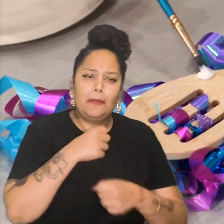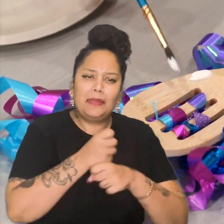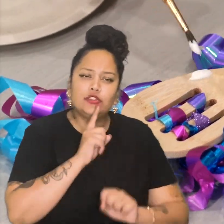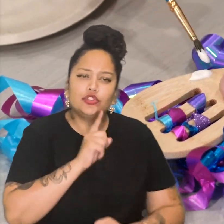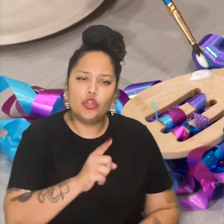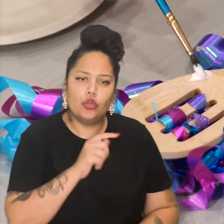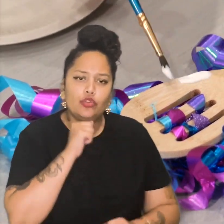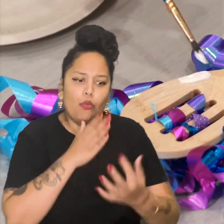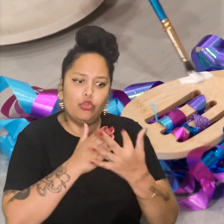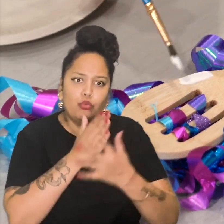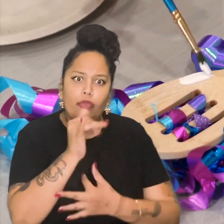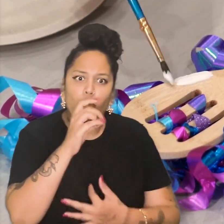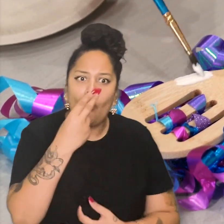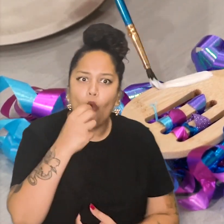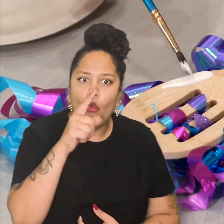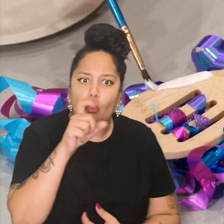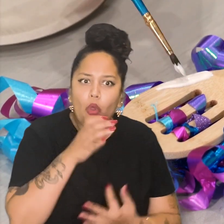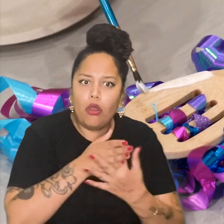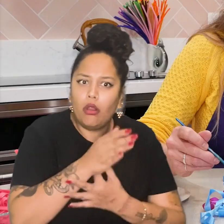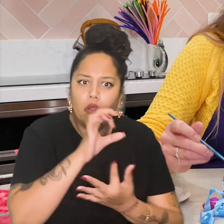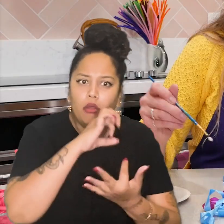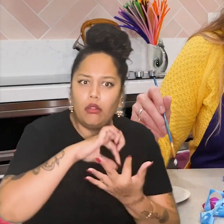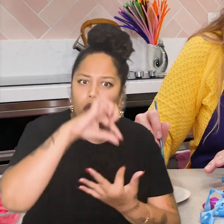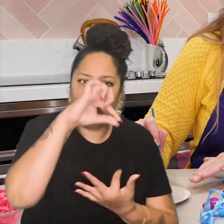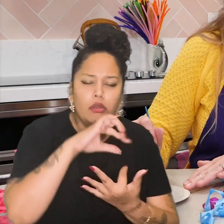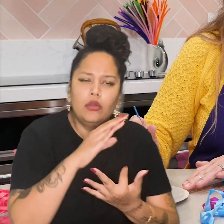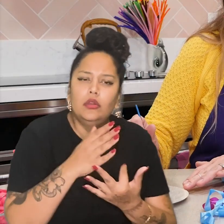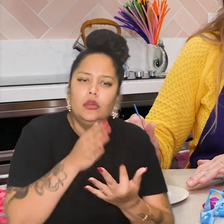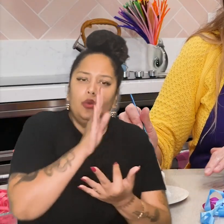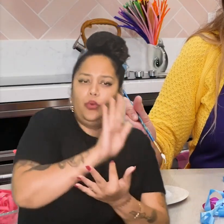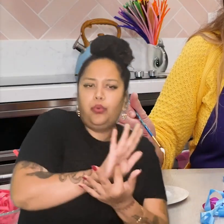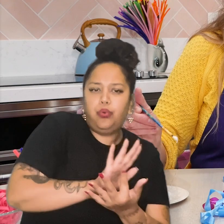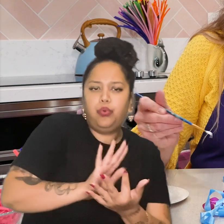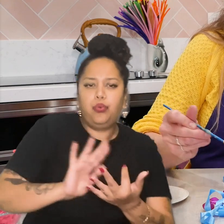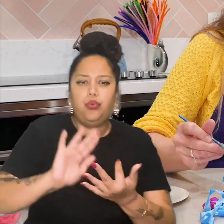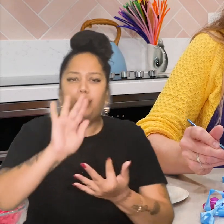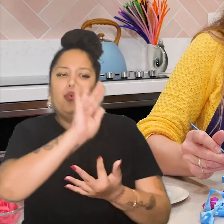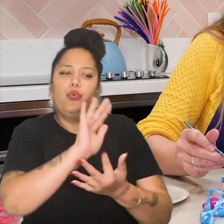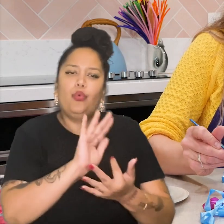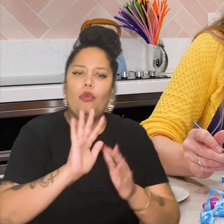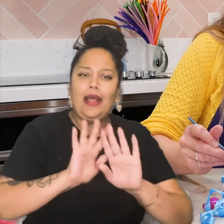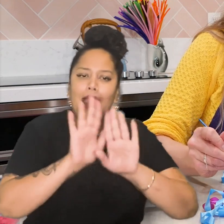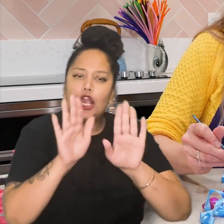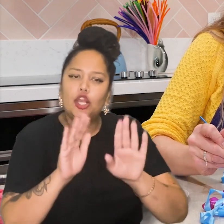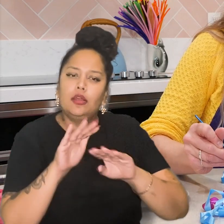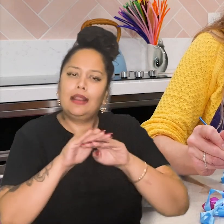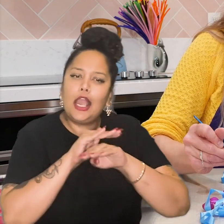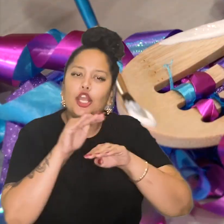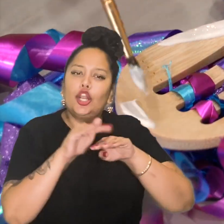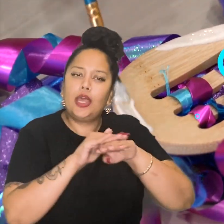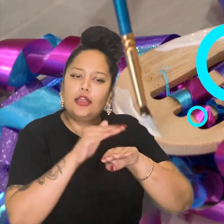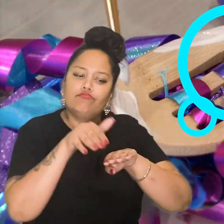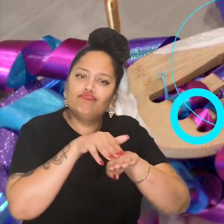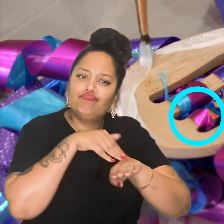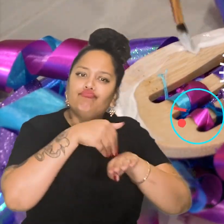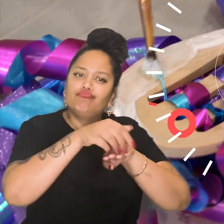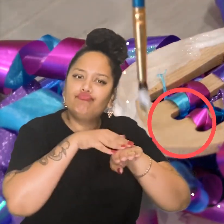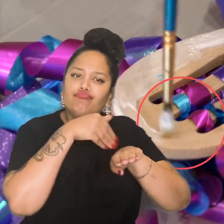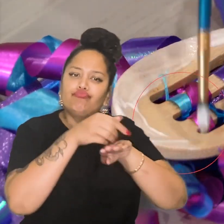or through these holes. So I'm just gonna put a layer of glue around here.